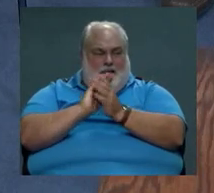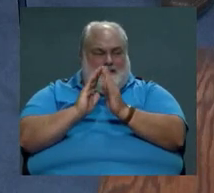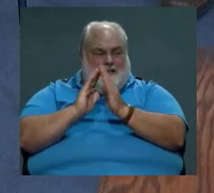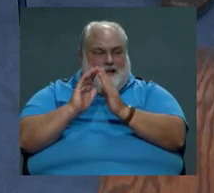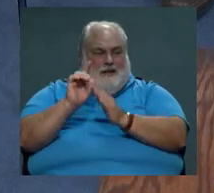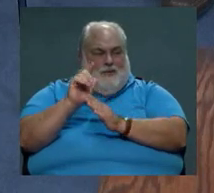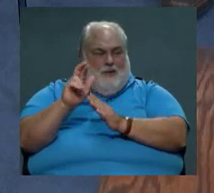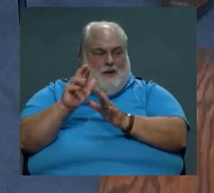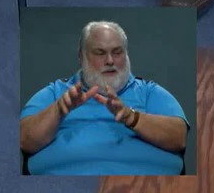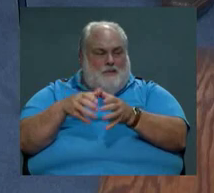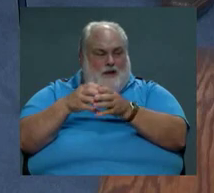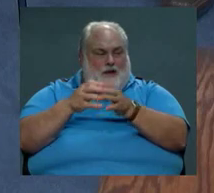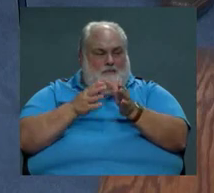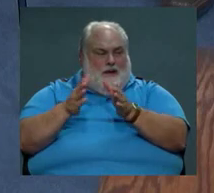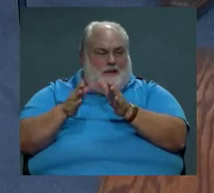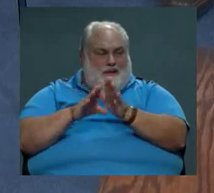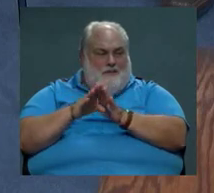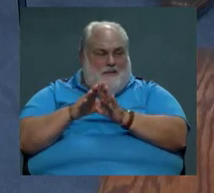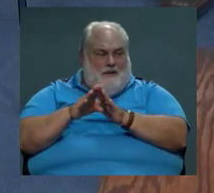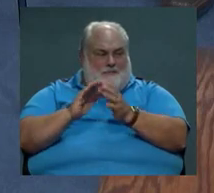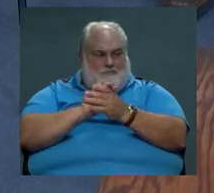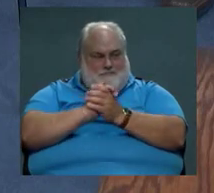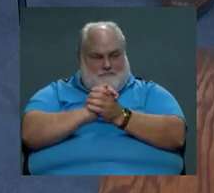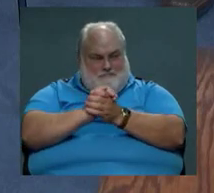Little Rock Department of Planning and Development.